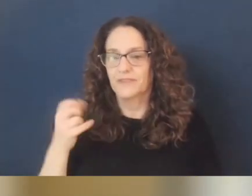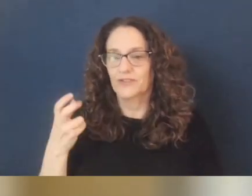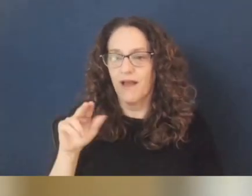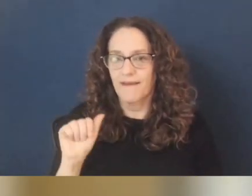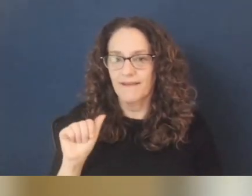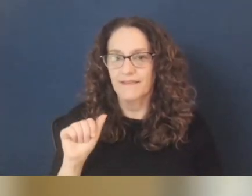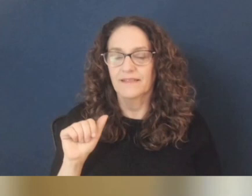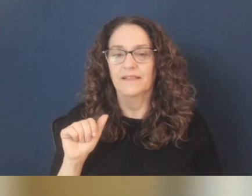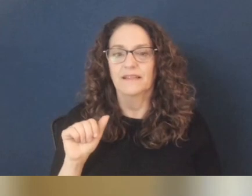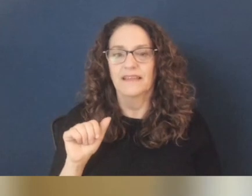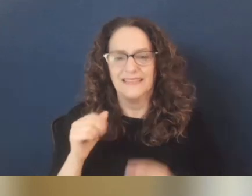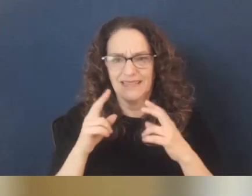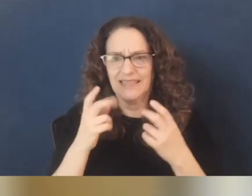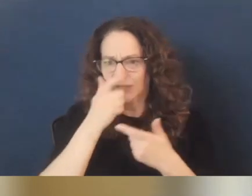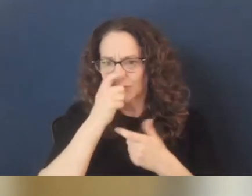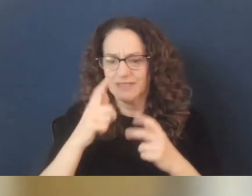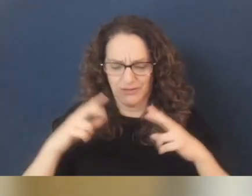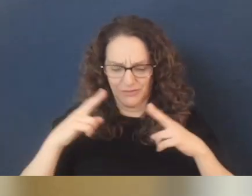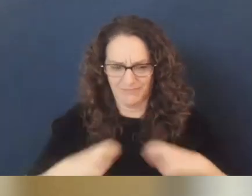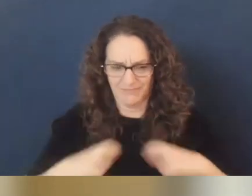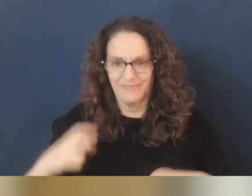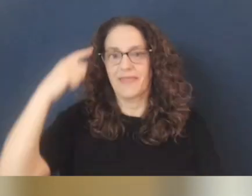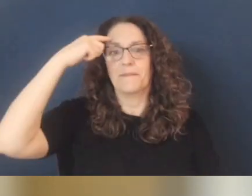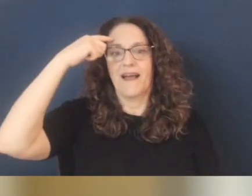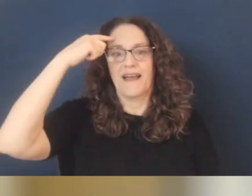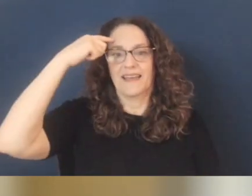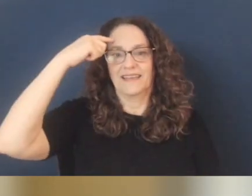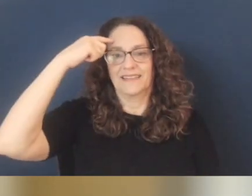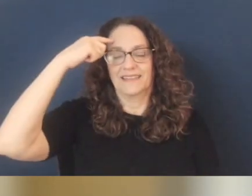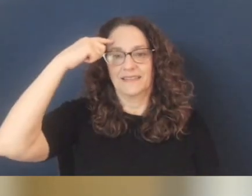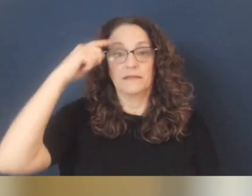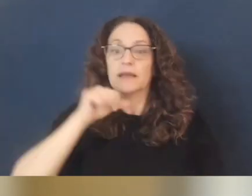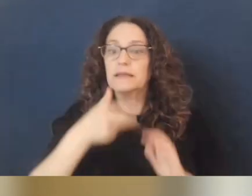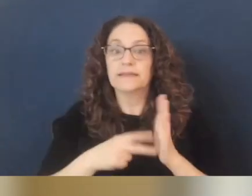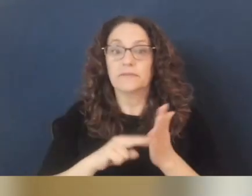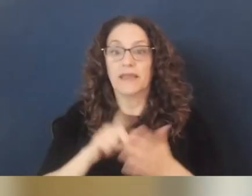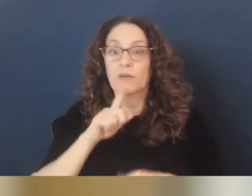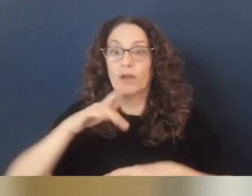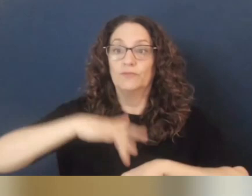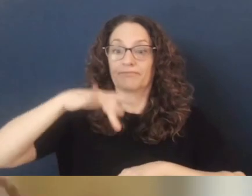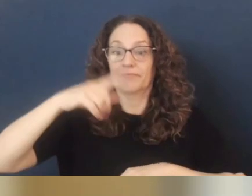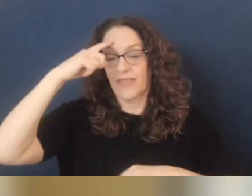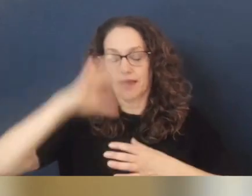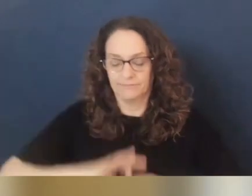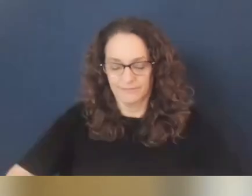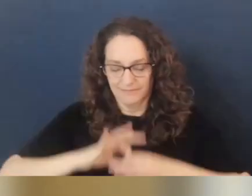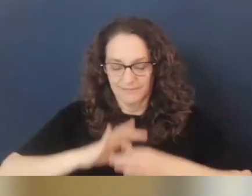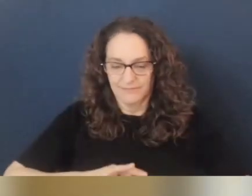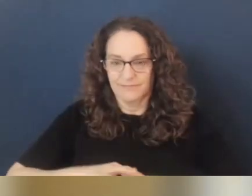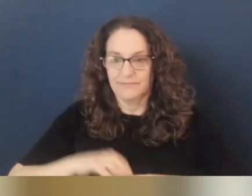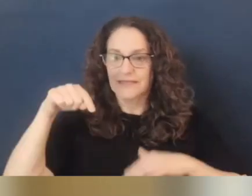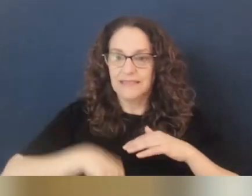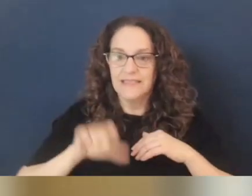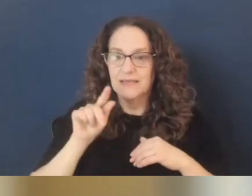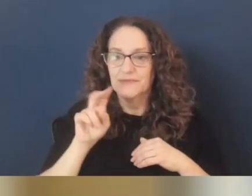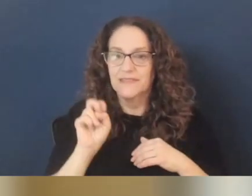You know, once one concentrates the mind, it's not that one abides for the whole rest of one's life in a thought-free state. We need to think, and we need to